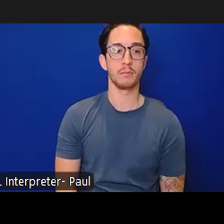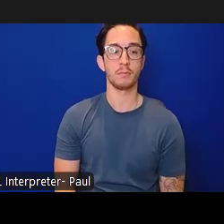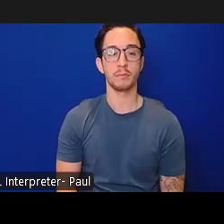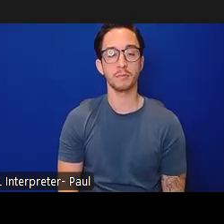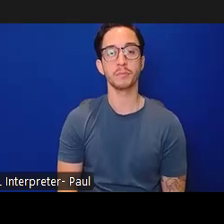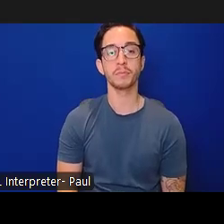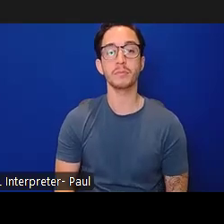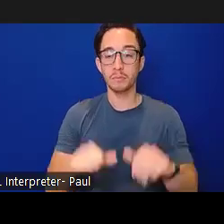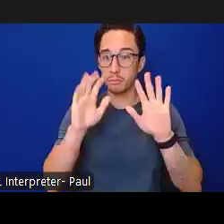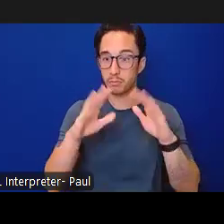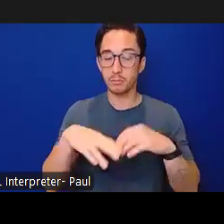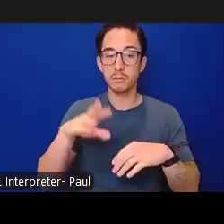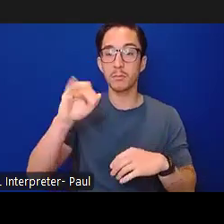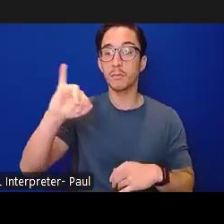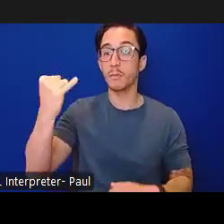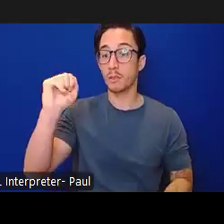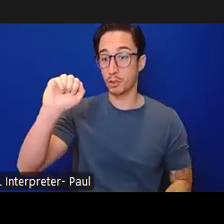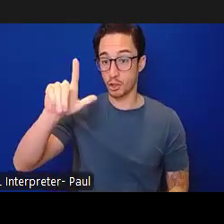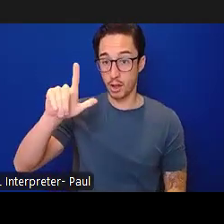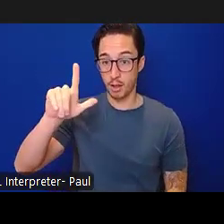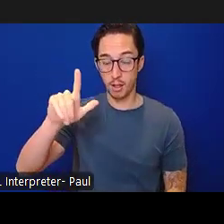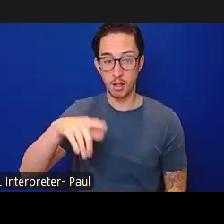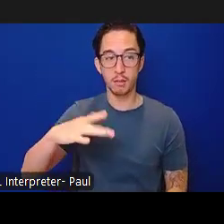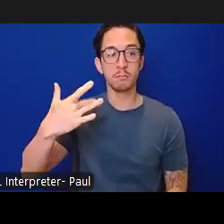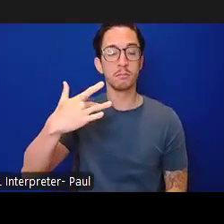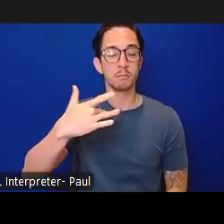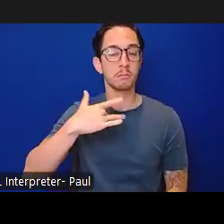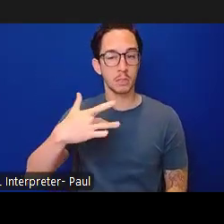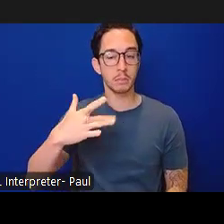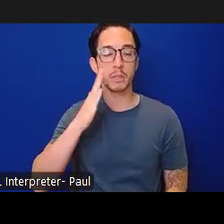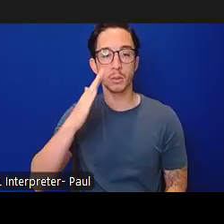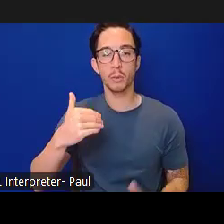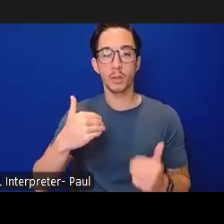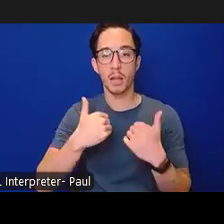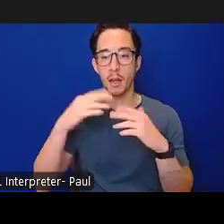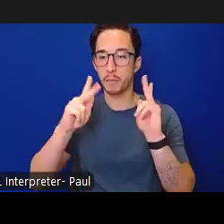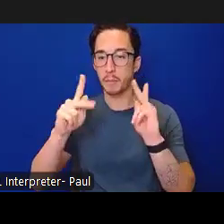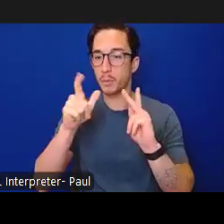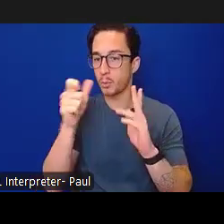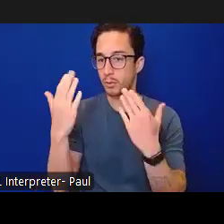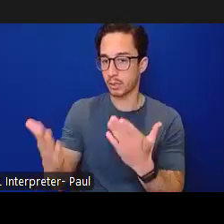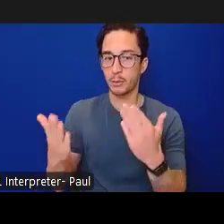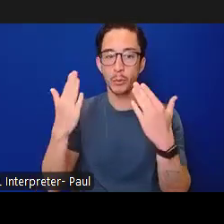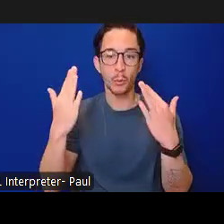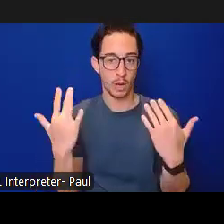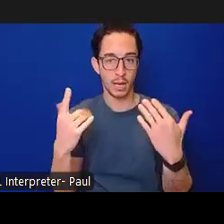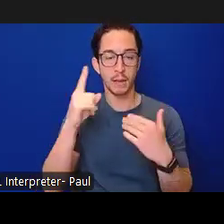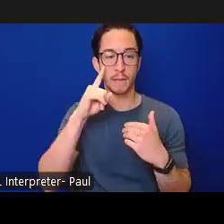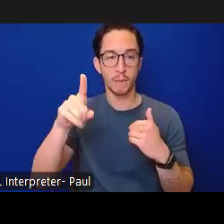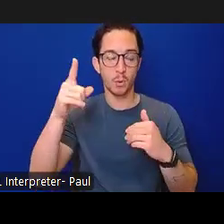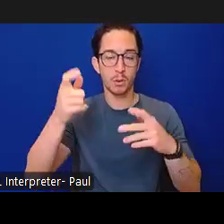Now, our jails are typically housing people who are either waiting for trial or